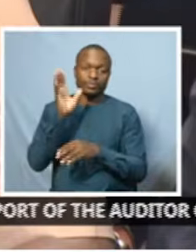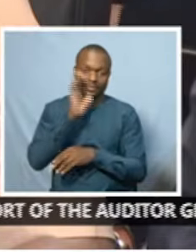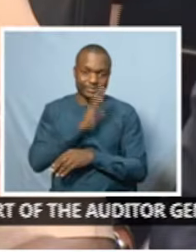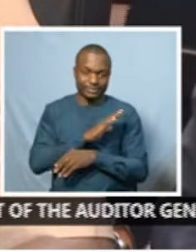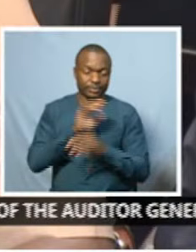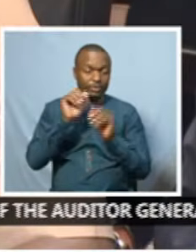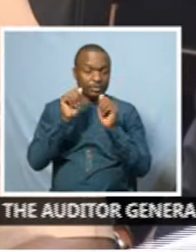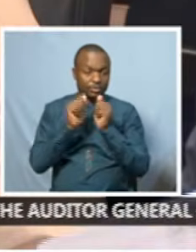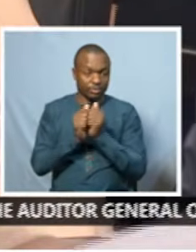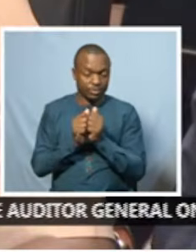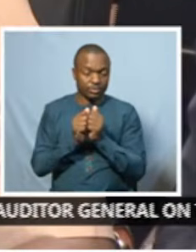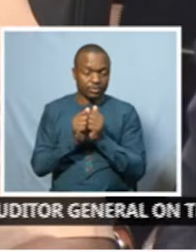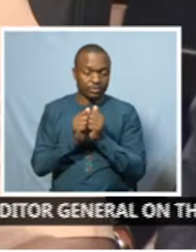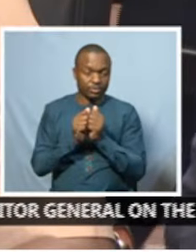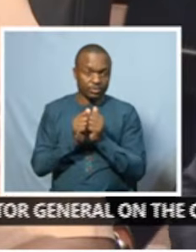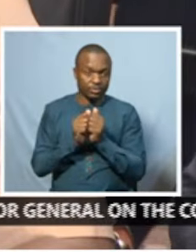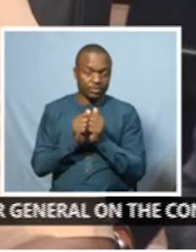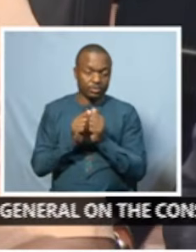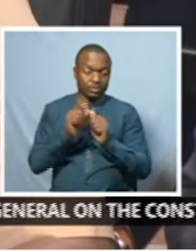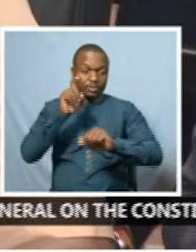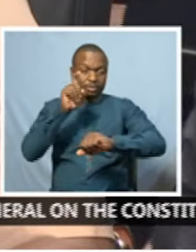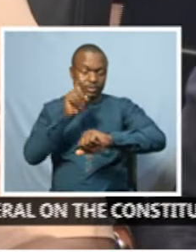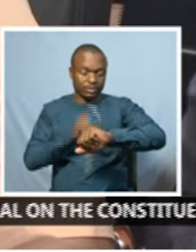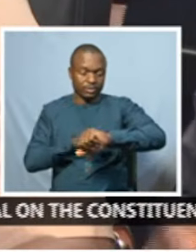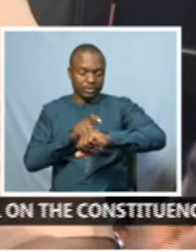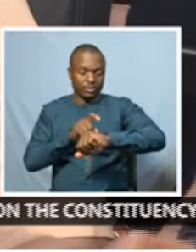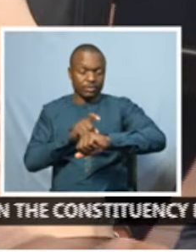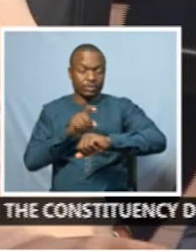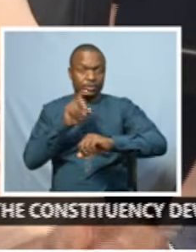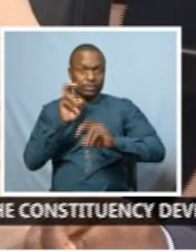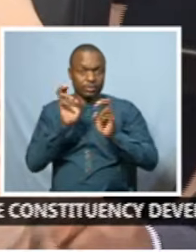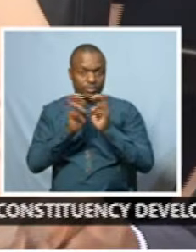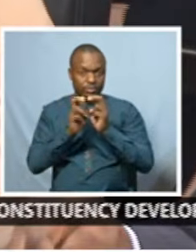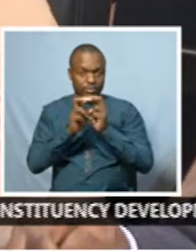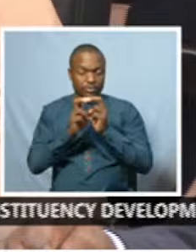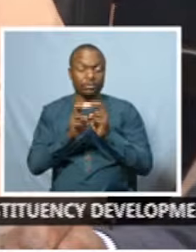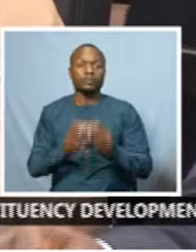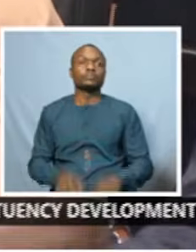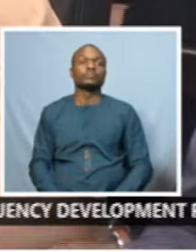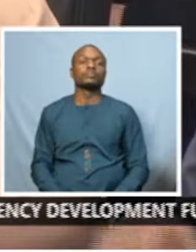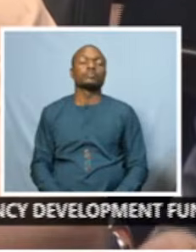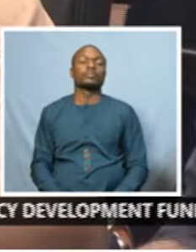completed within the contractual time frame.